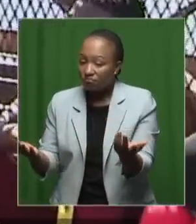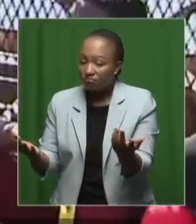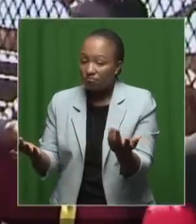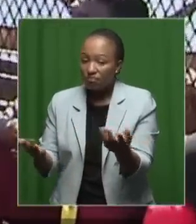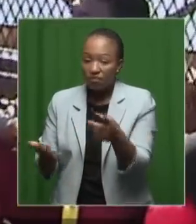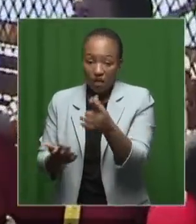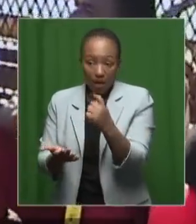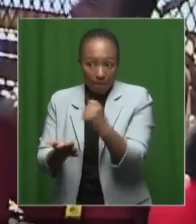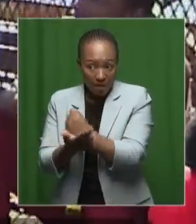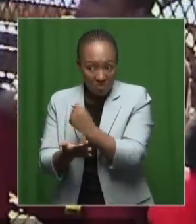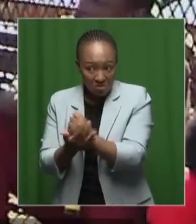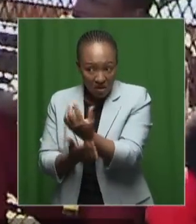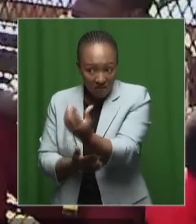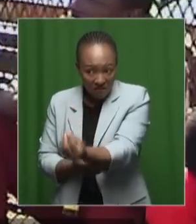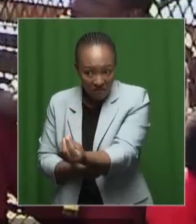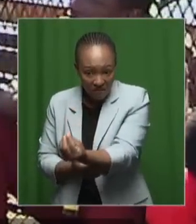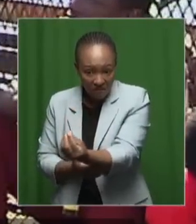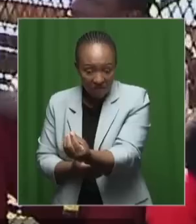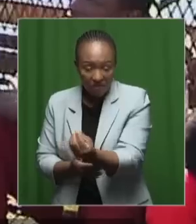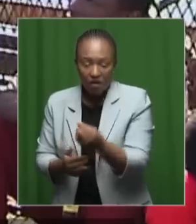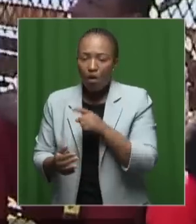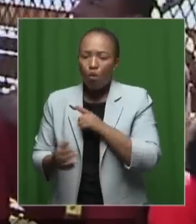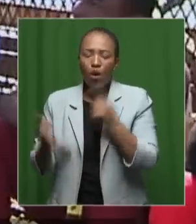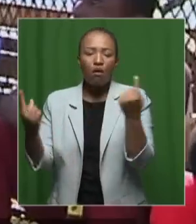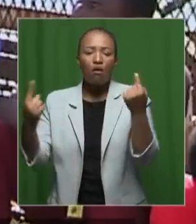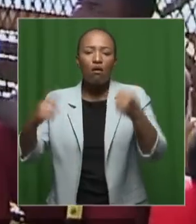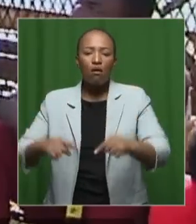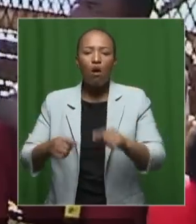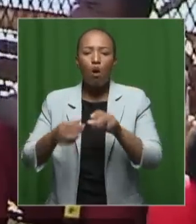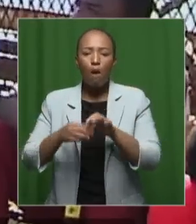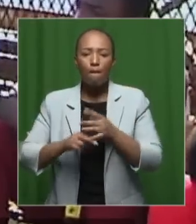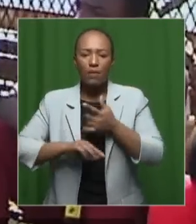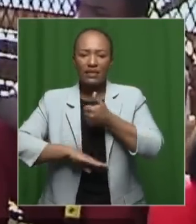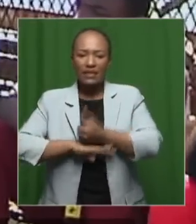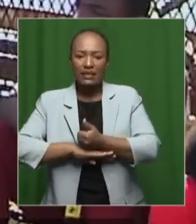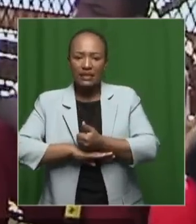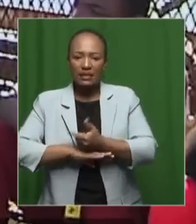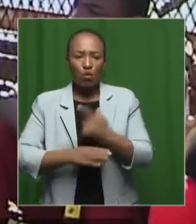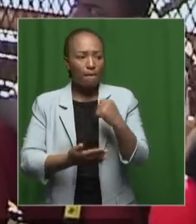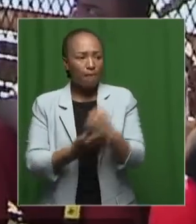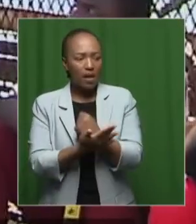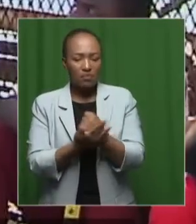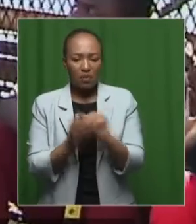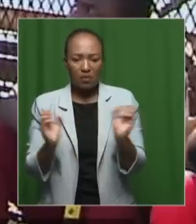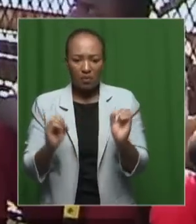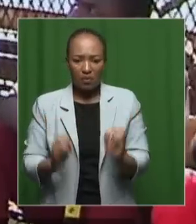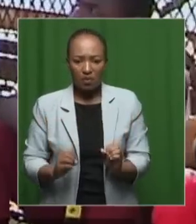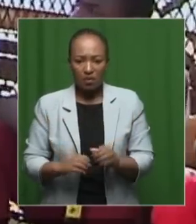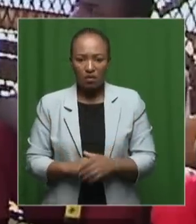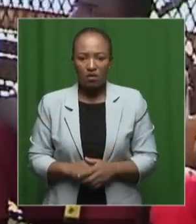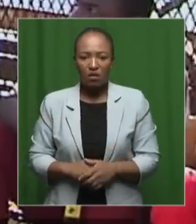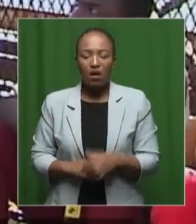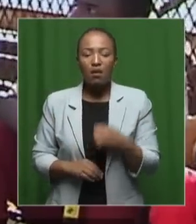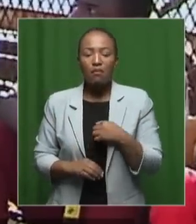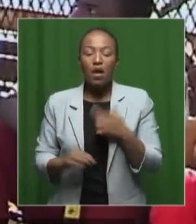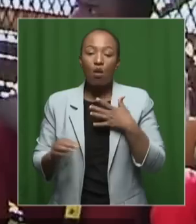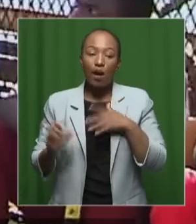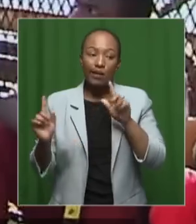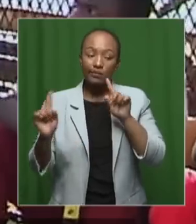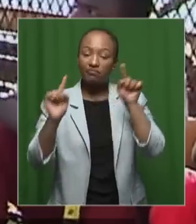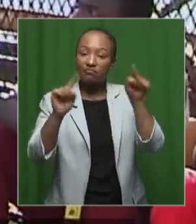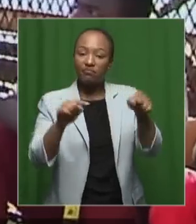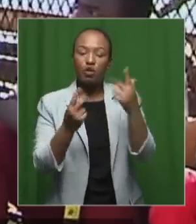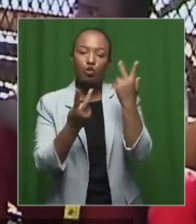want a passport. Why are you coming home and sit here if you don't have passport? I want to go and find job. Yes,